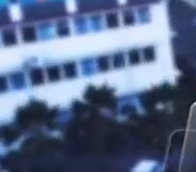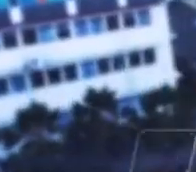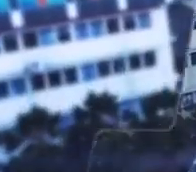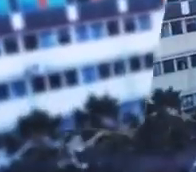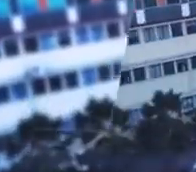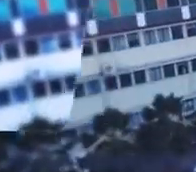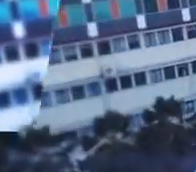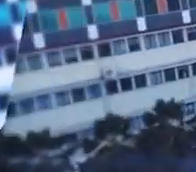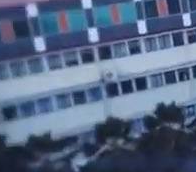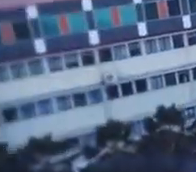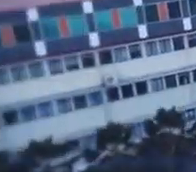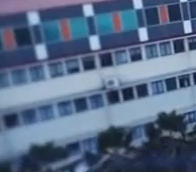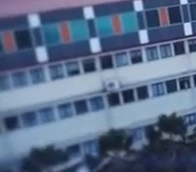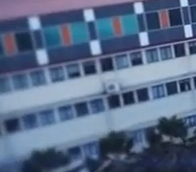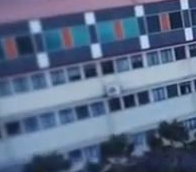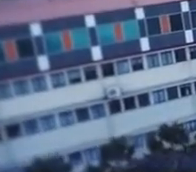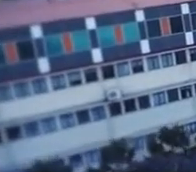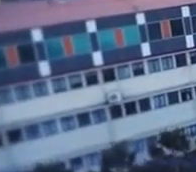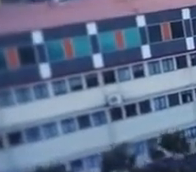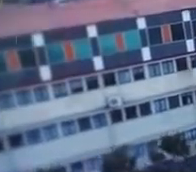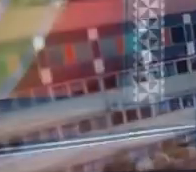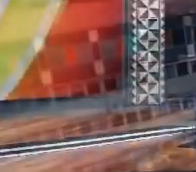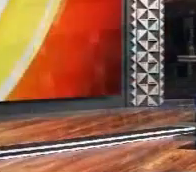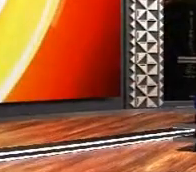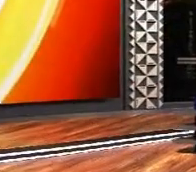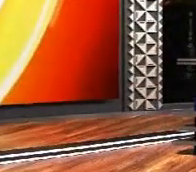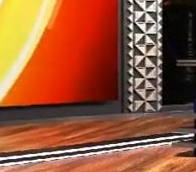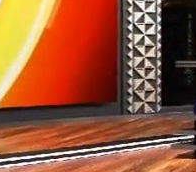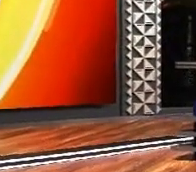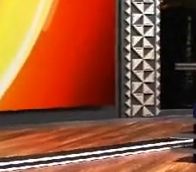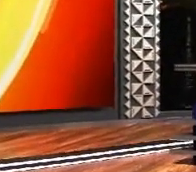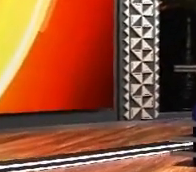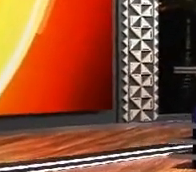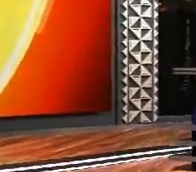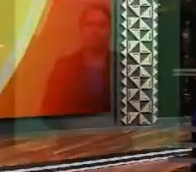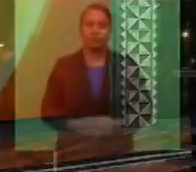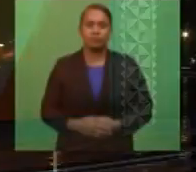From the studios of FBC Suva, Jackie Spate.